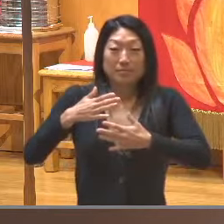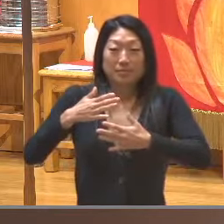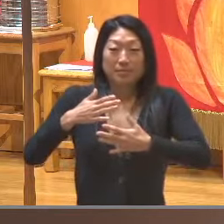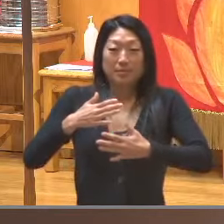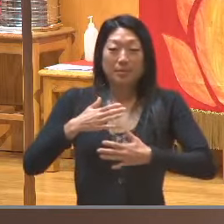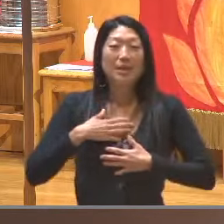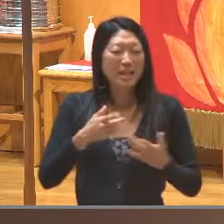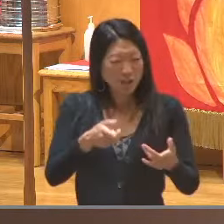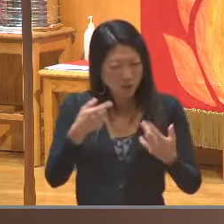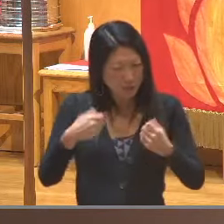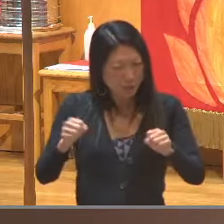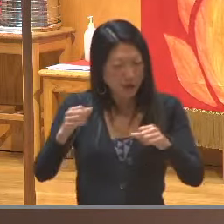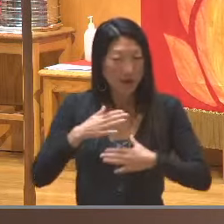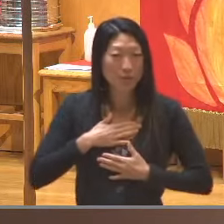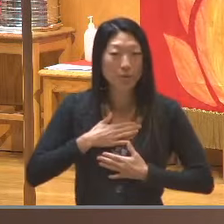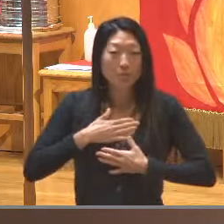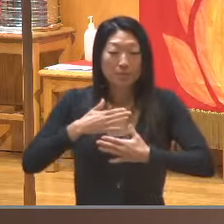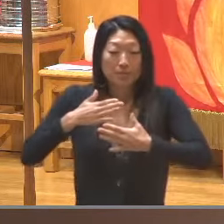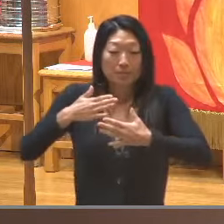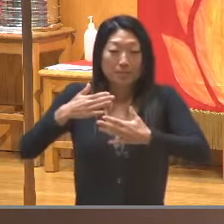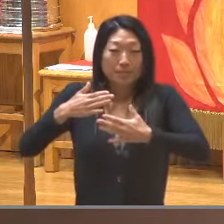let's all, like, suck in air right now.